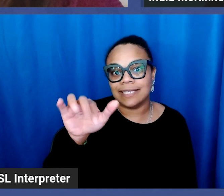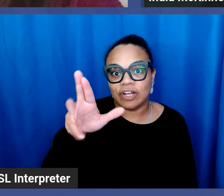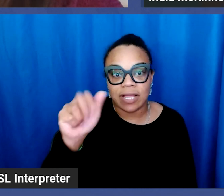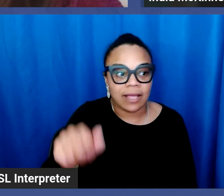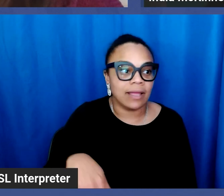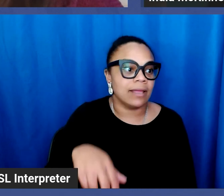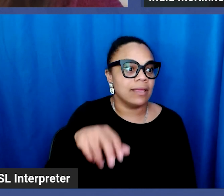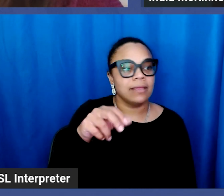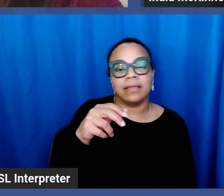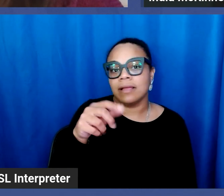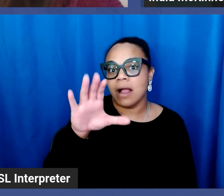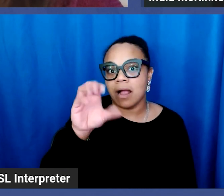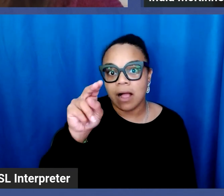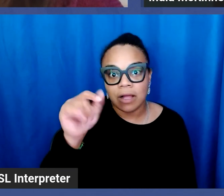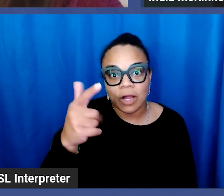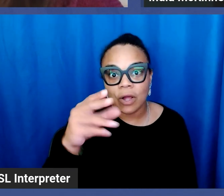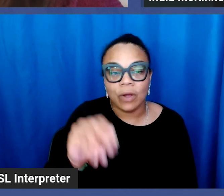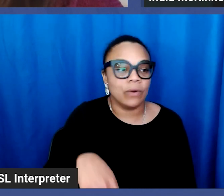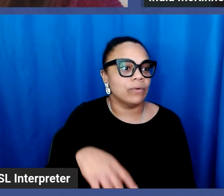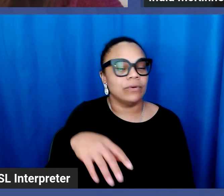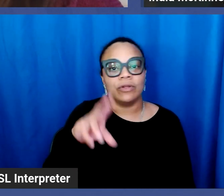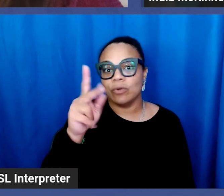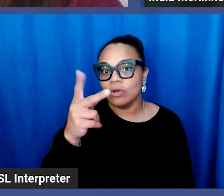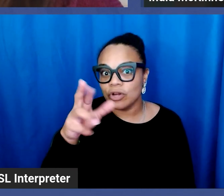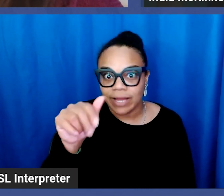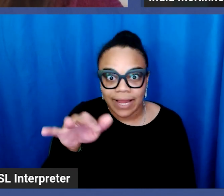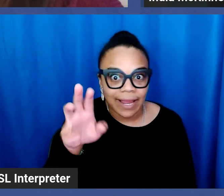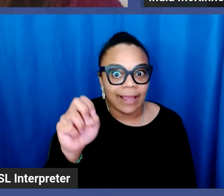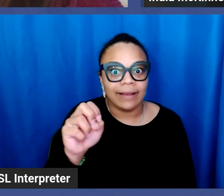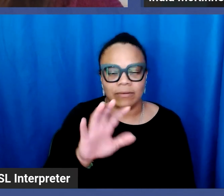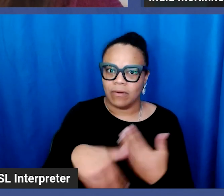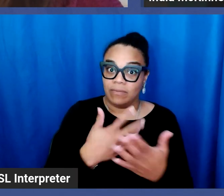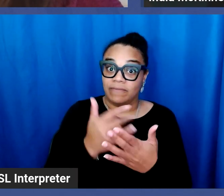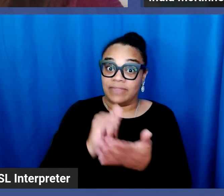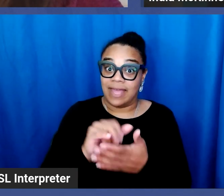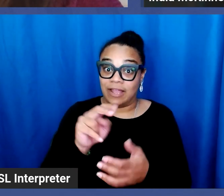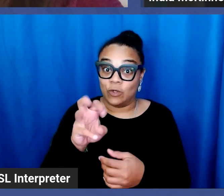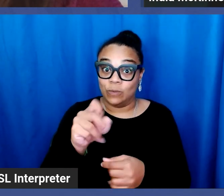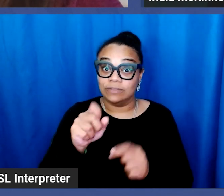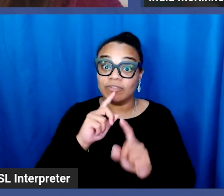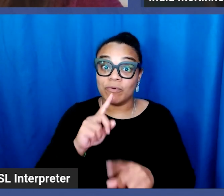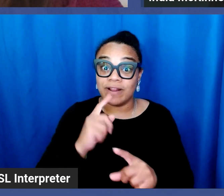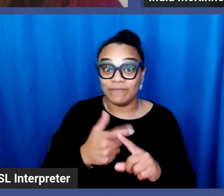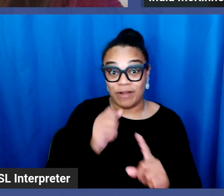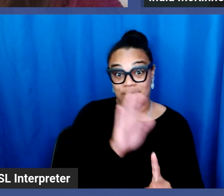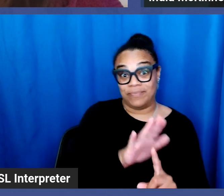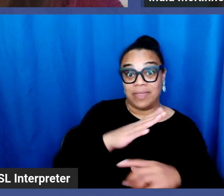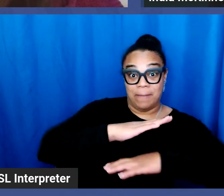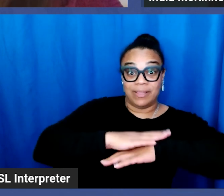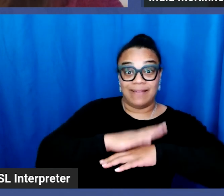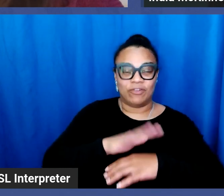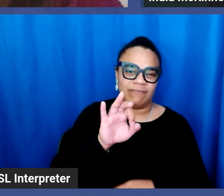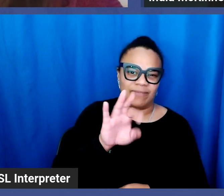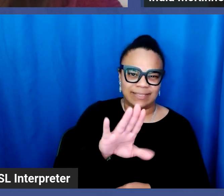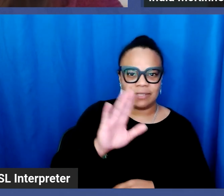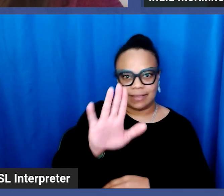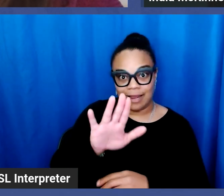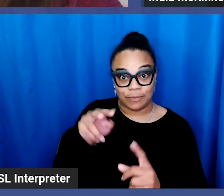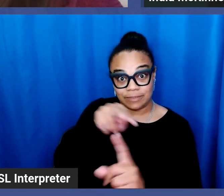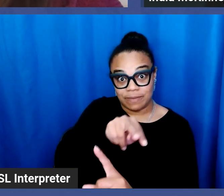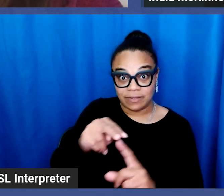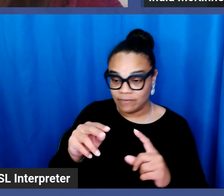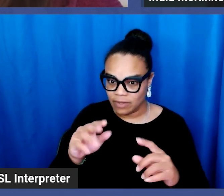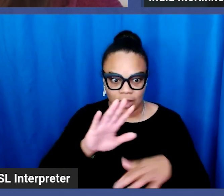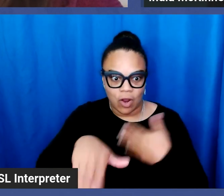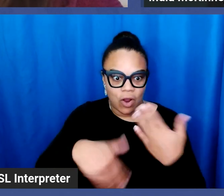Congo. All of that news reporting from the platform perspective looks really similar to gratuitous violence. And if